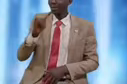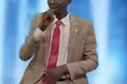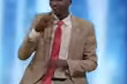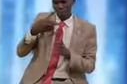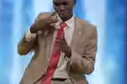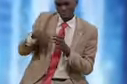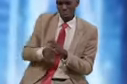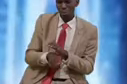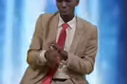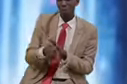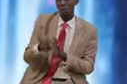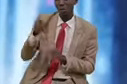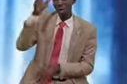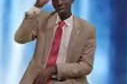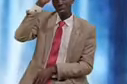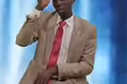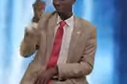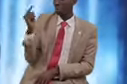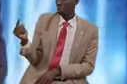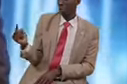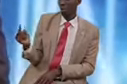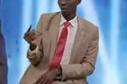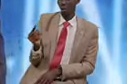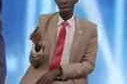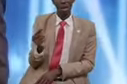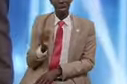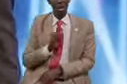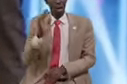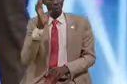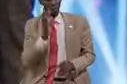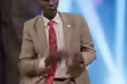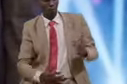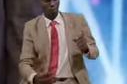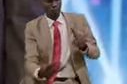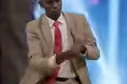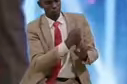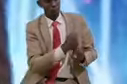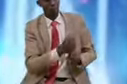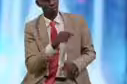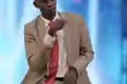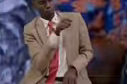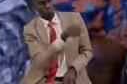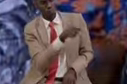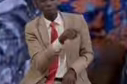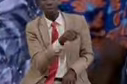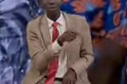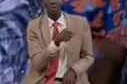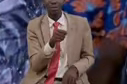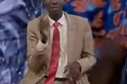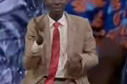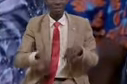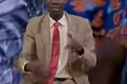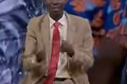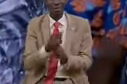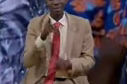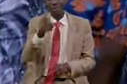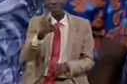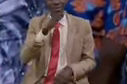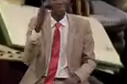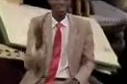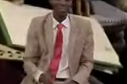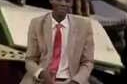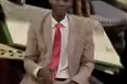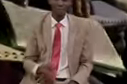another, you know, kind of, and says, I will take that one pointing to you. Never. I said